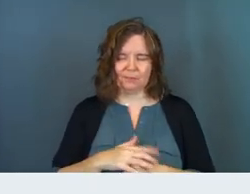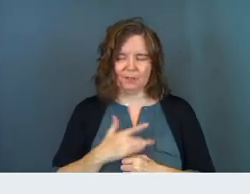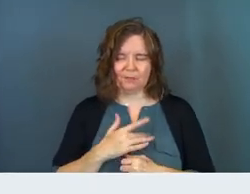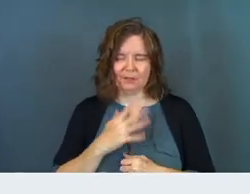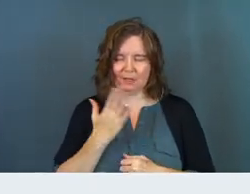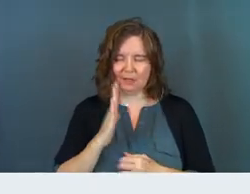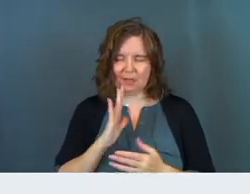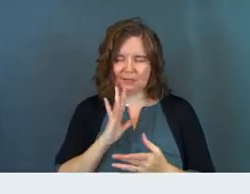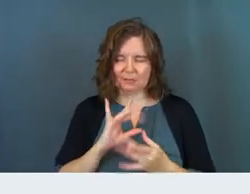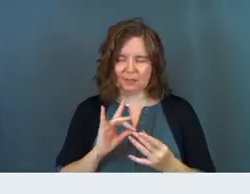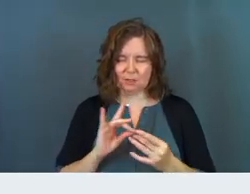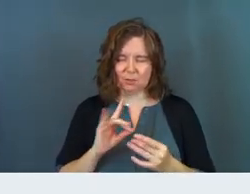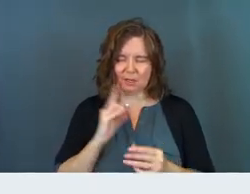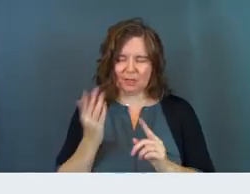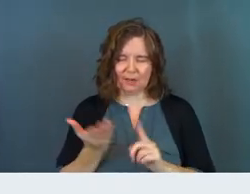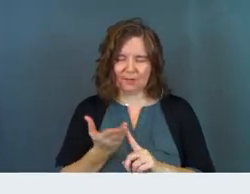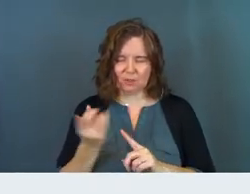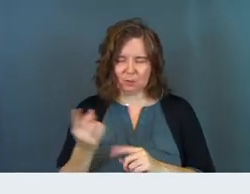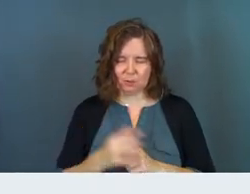God speak to you and convict you.